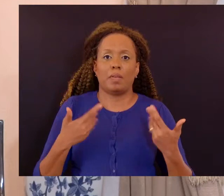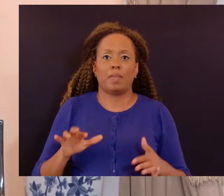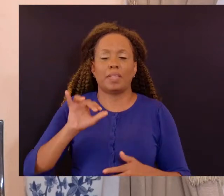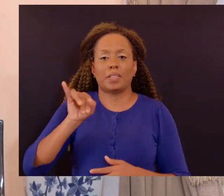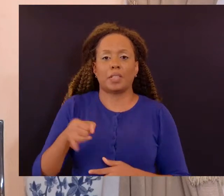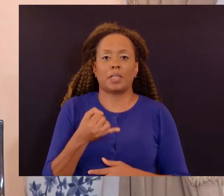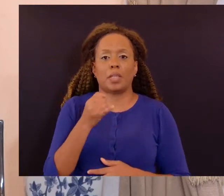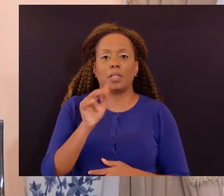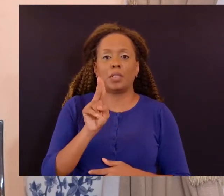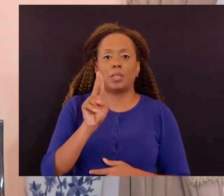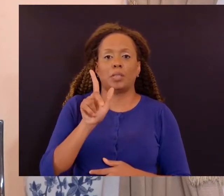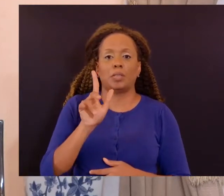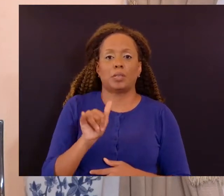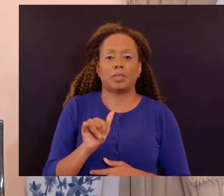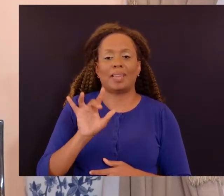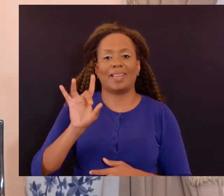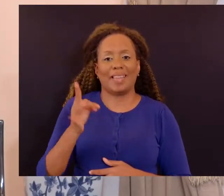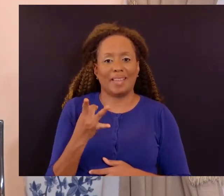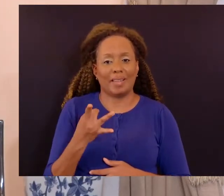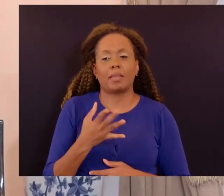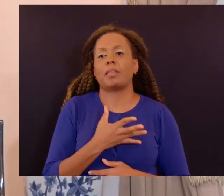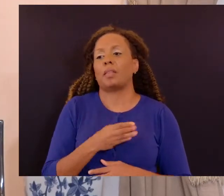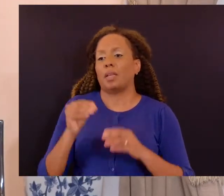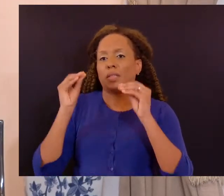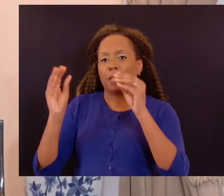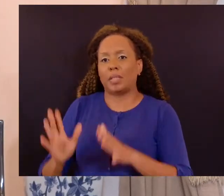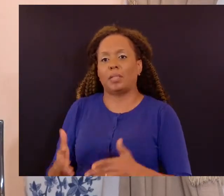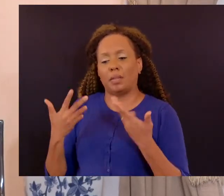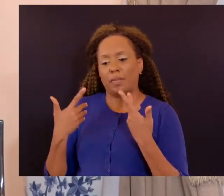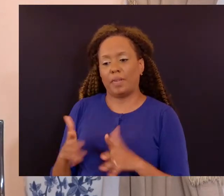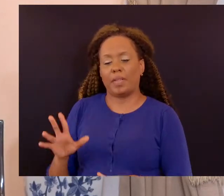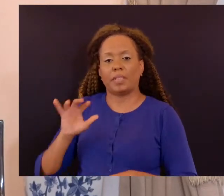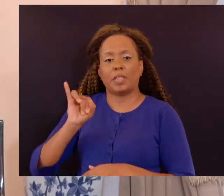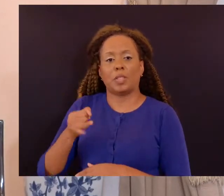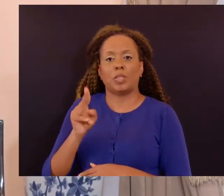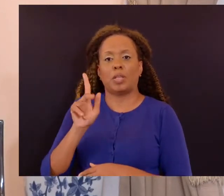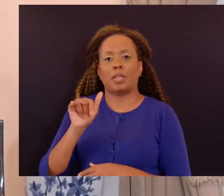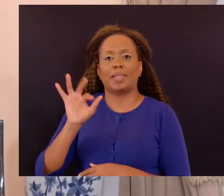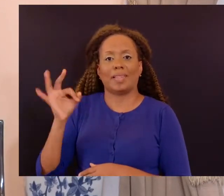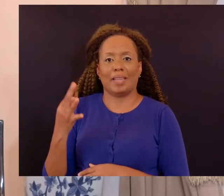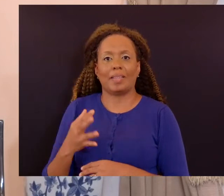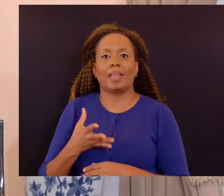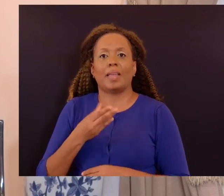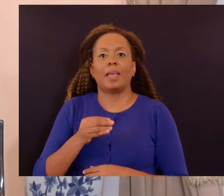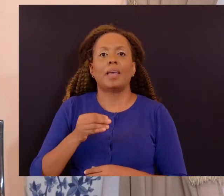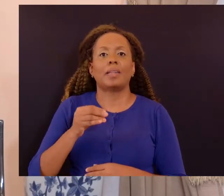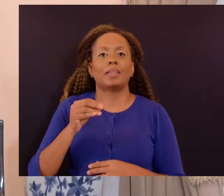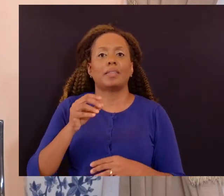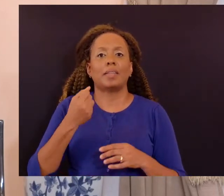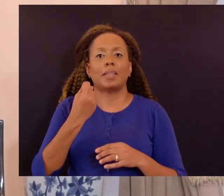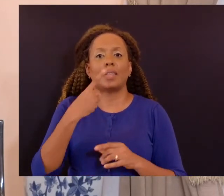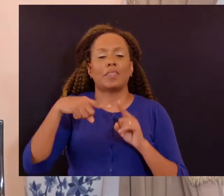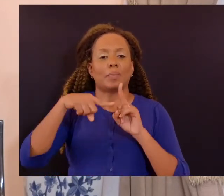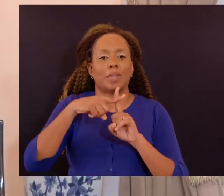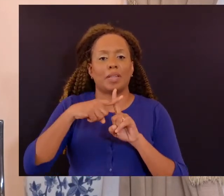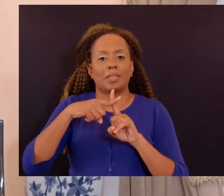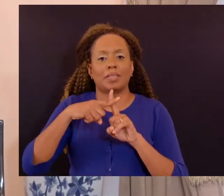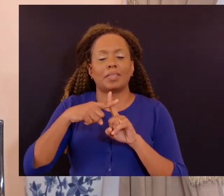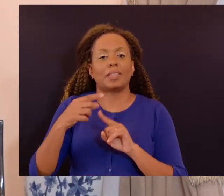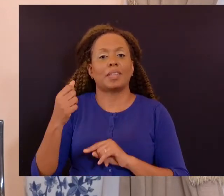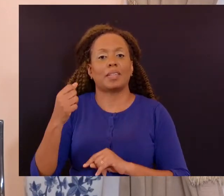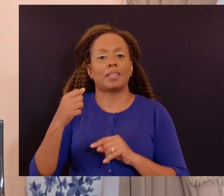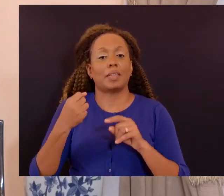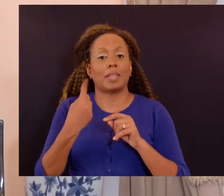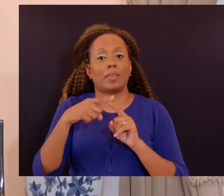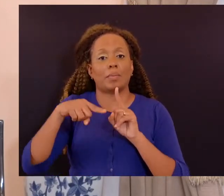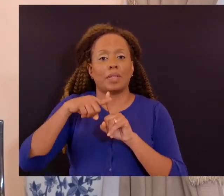July and on the 9th for the teaching profession. And of course, the common entrance examination is scheduled for the 28th of July.